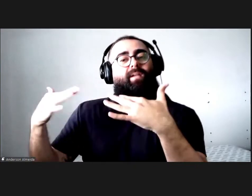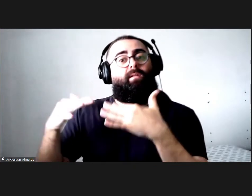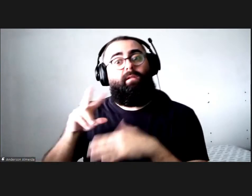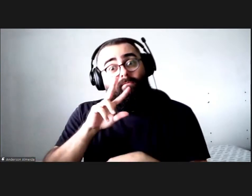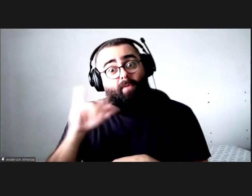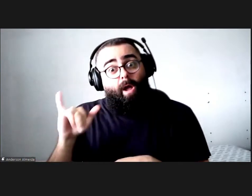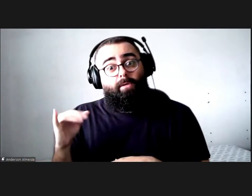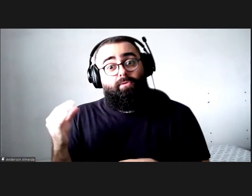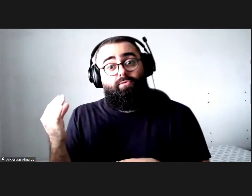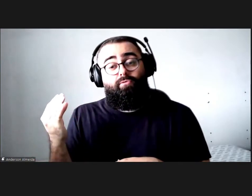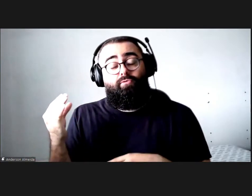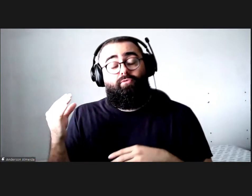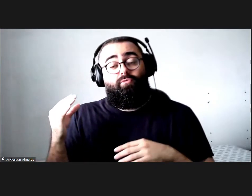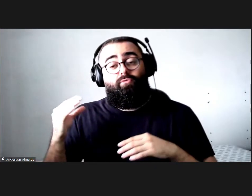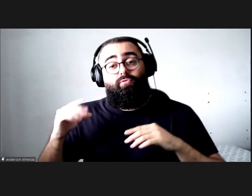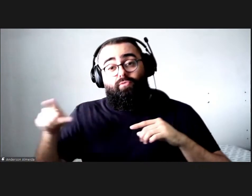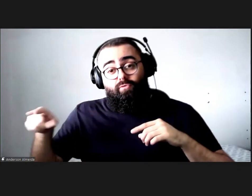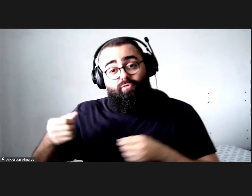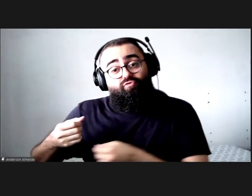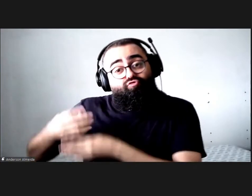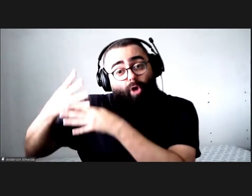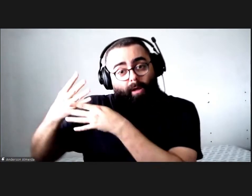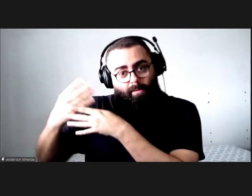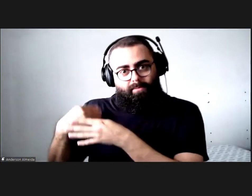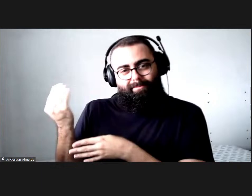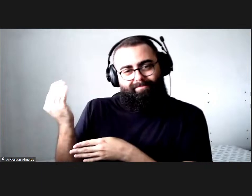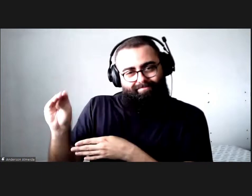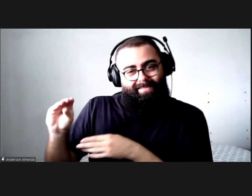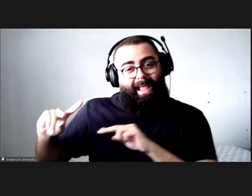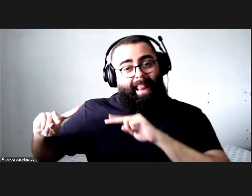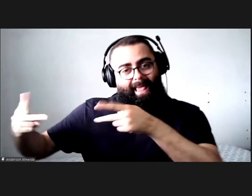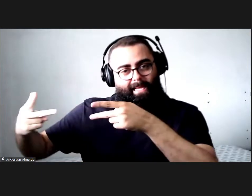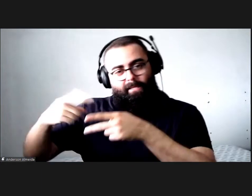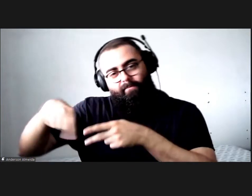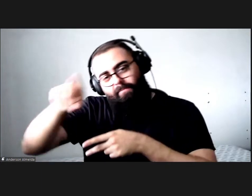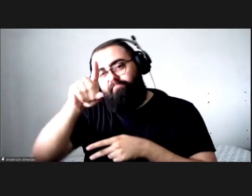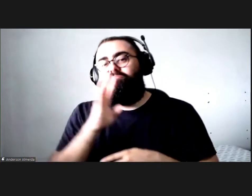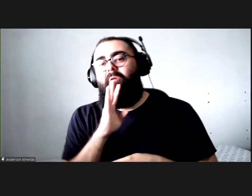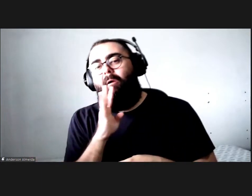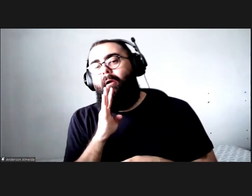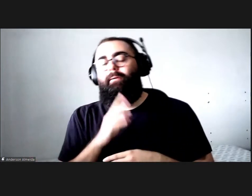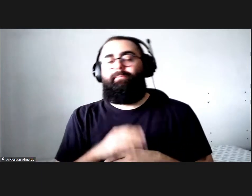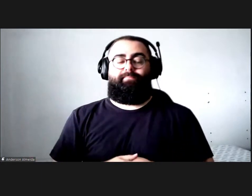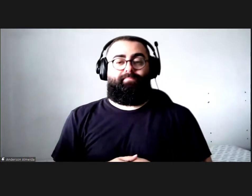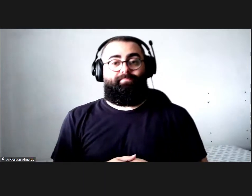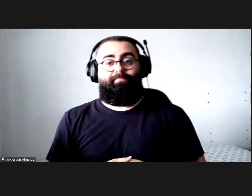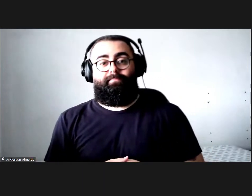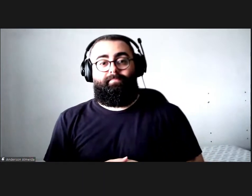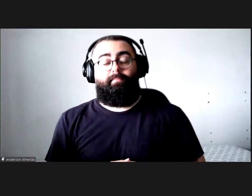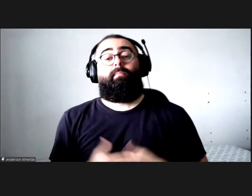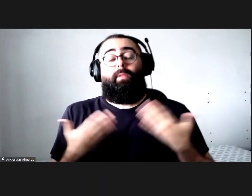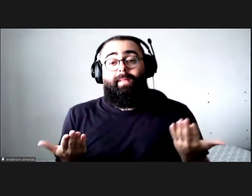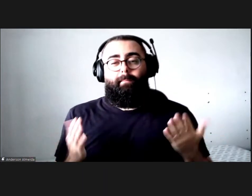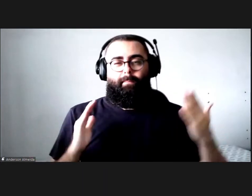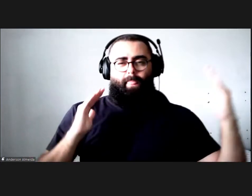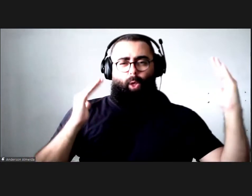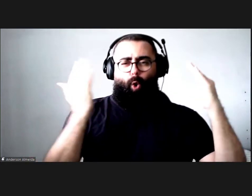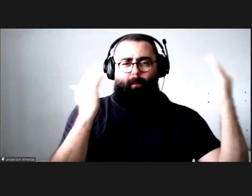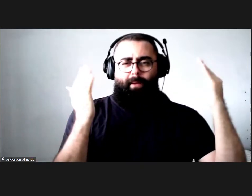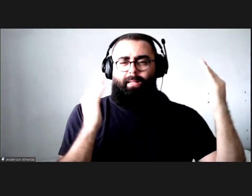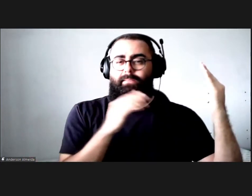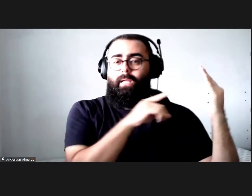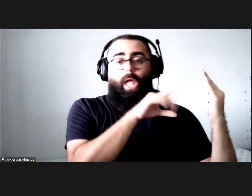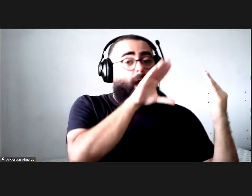chat as soon as possible. In comparison to research on Brazilian Portuguese prosody, research